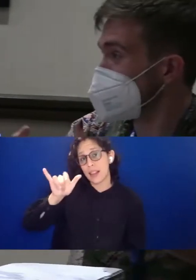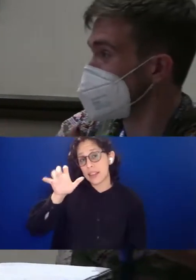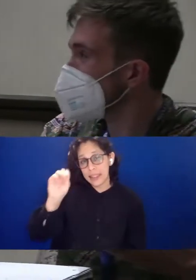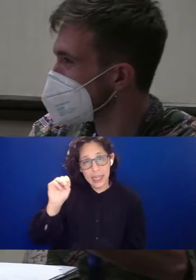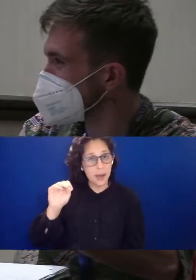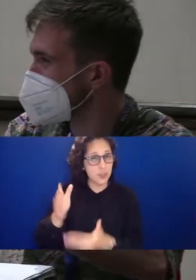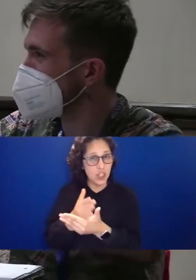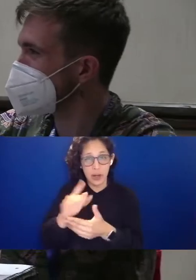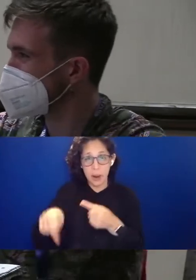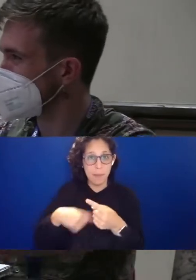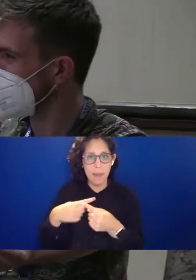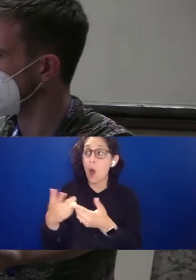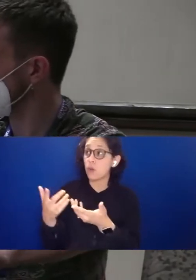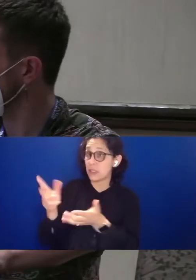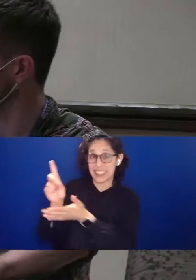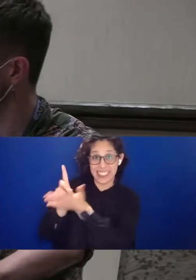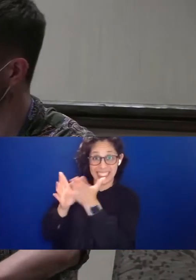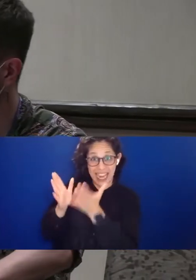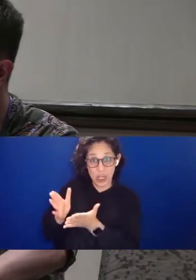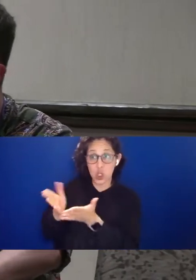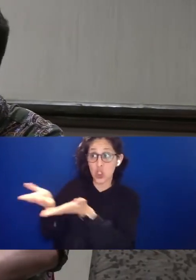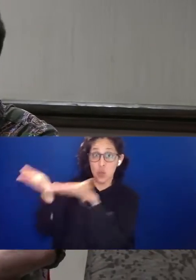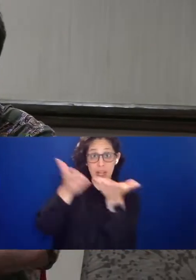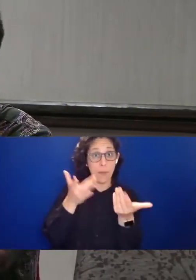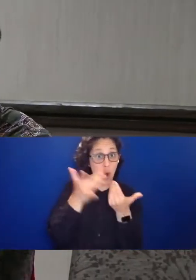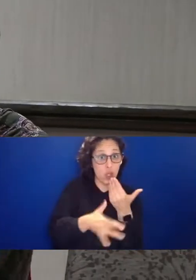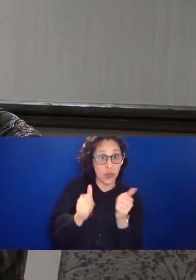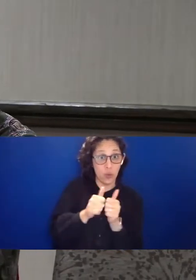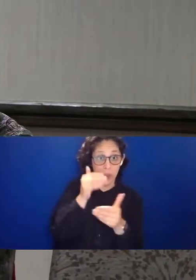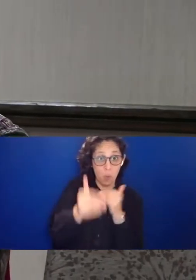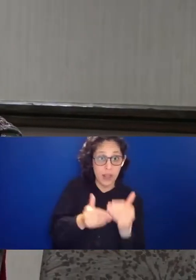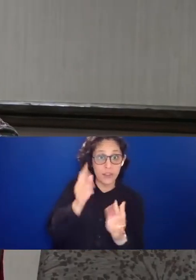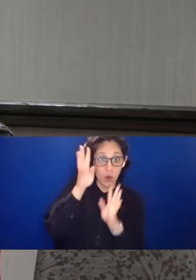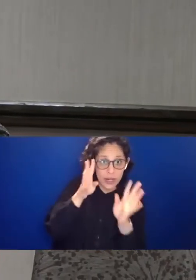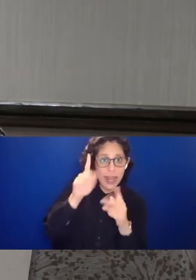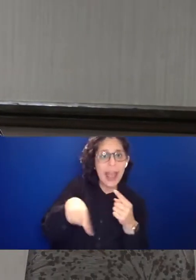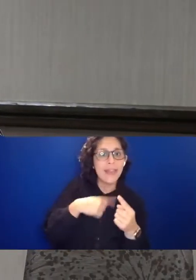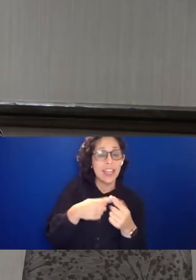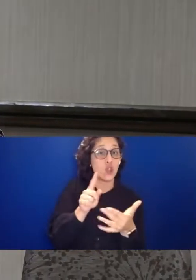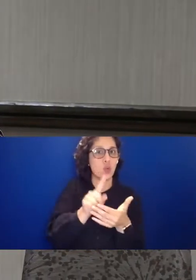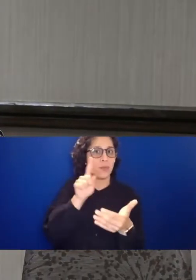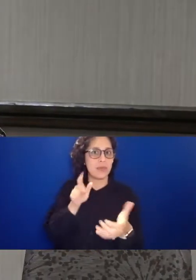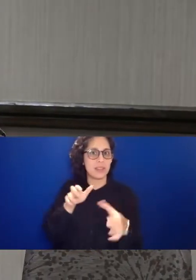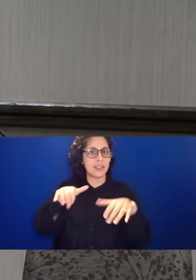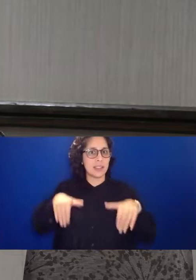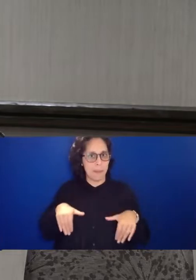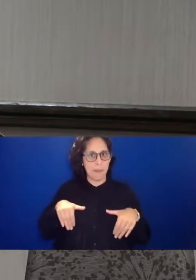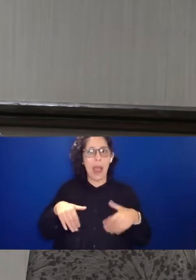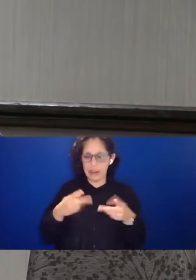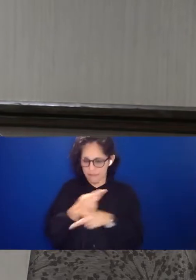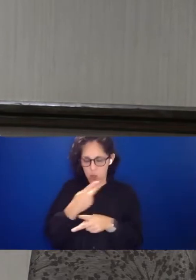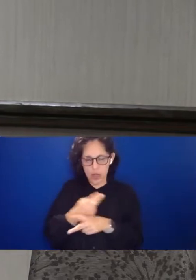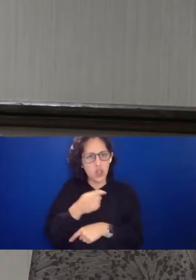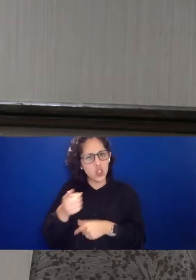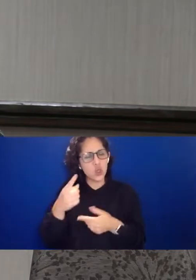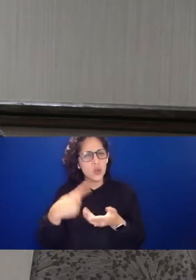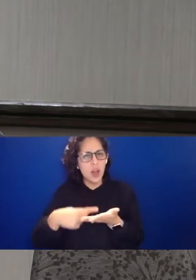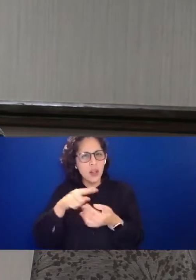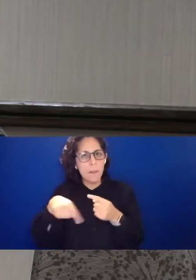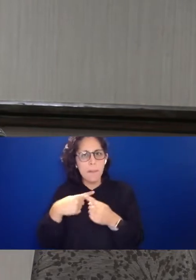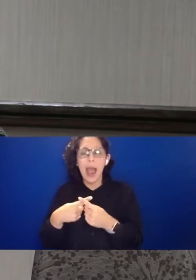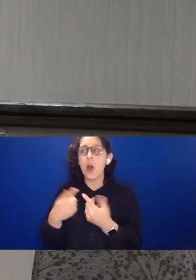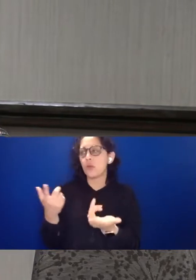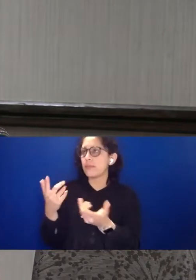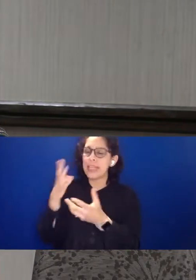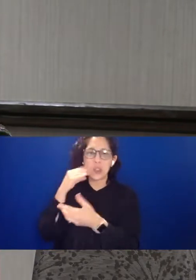bring in designers early in a process and then kind of give some time to step back, and then a deal. You'd spoken about coming from sort of the museum world or